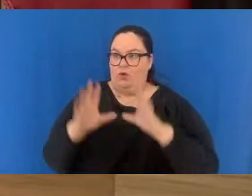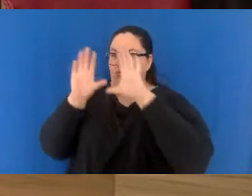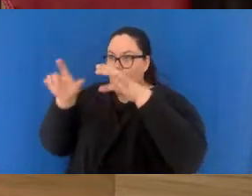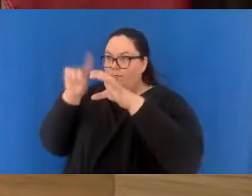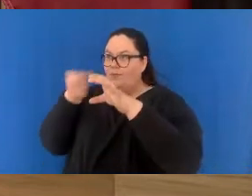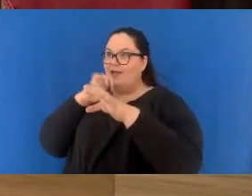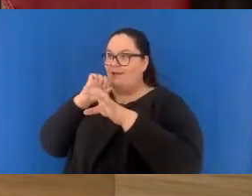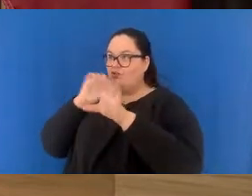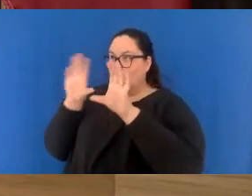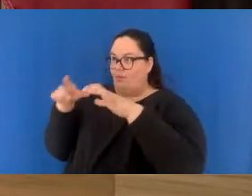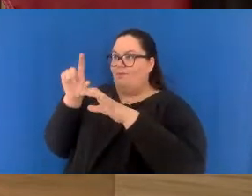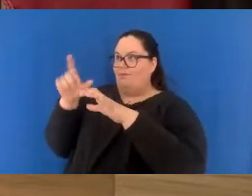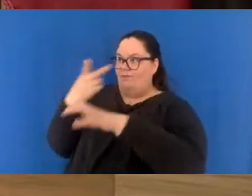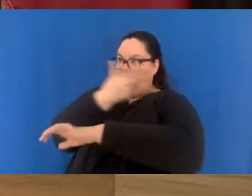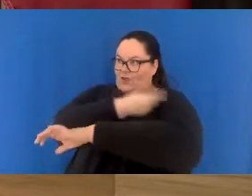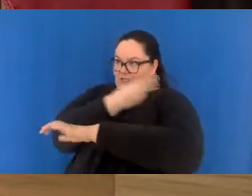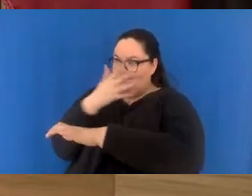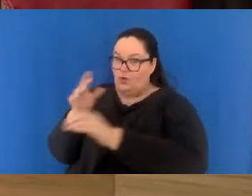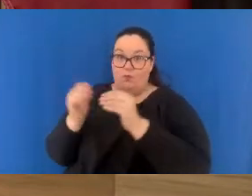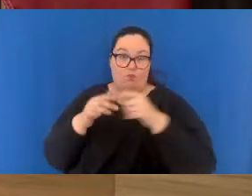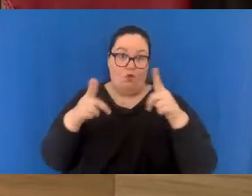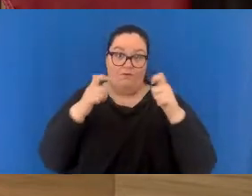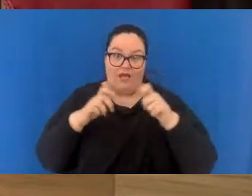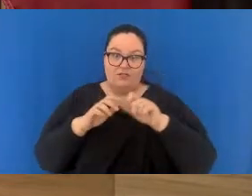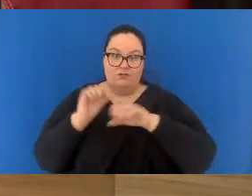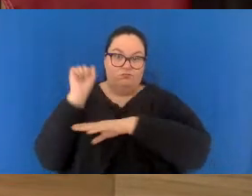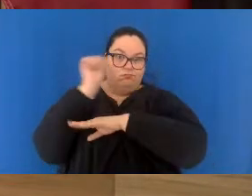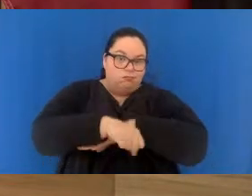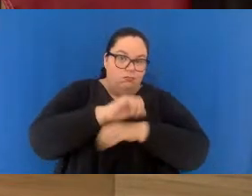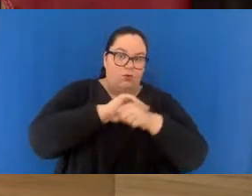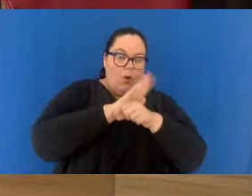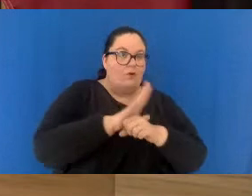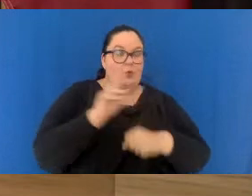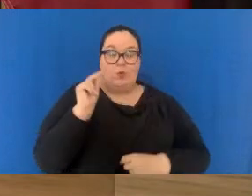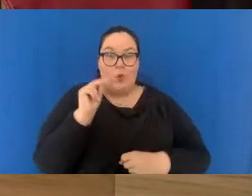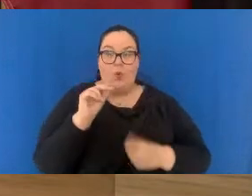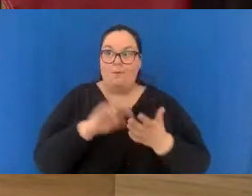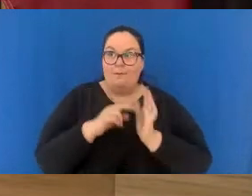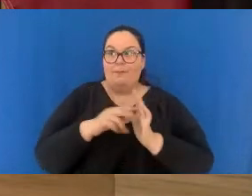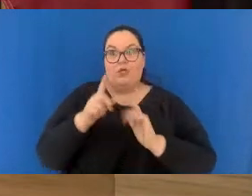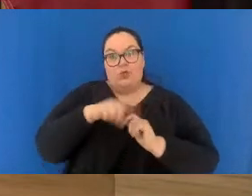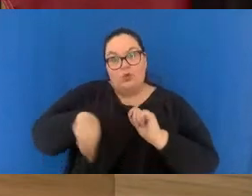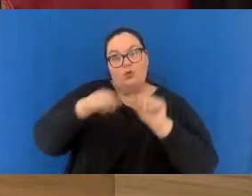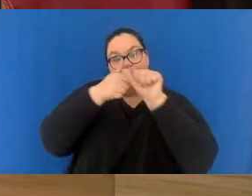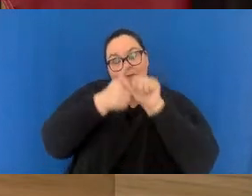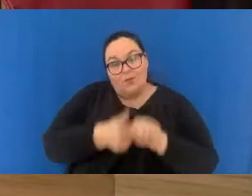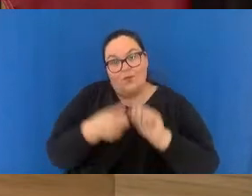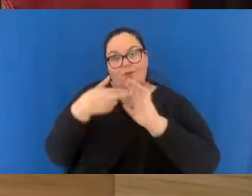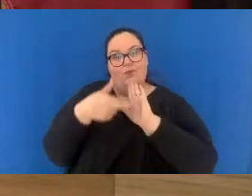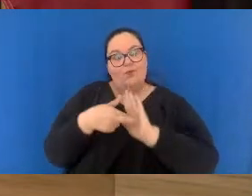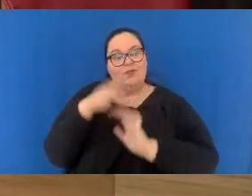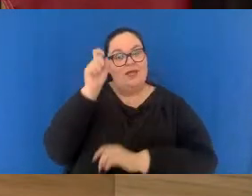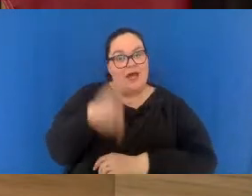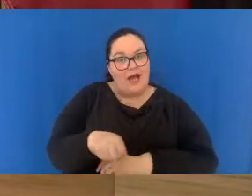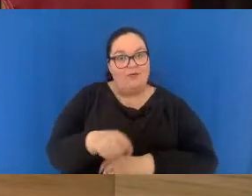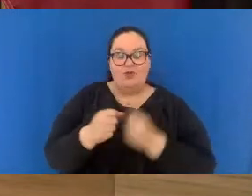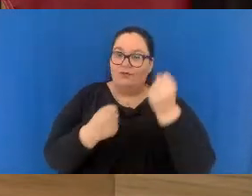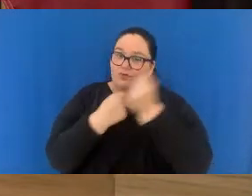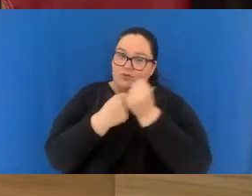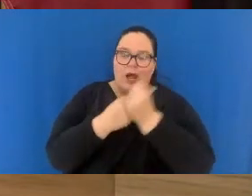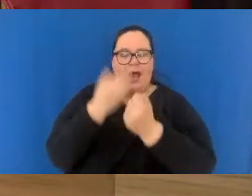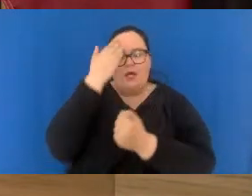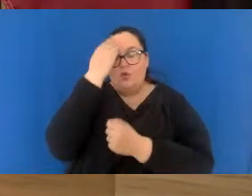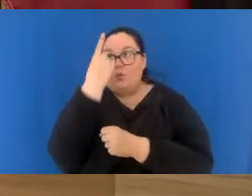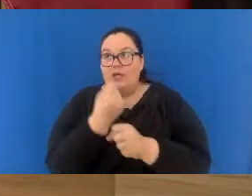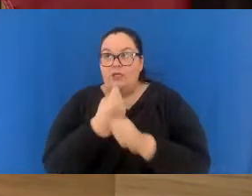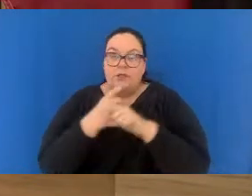vaccinated. It's not fast enough to stay ahead of the variant at this time, and that's why we do need the public's support and cooperation after the year that we've been through